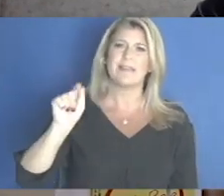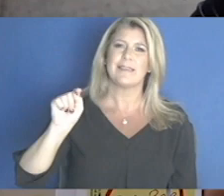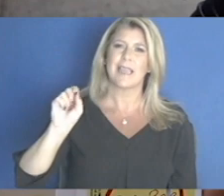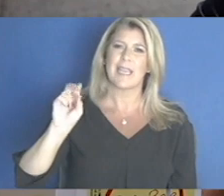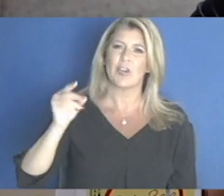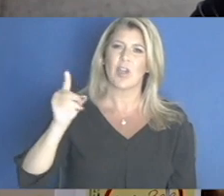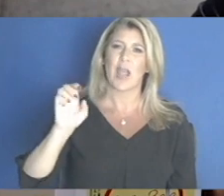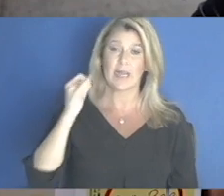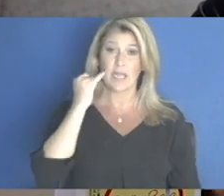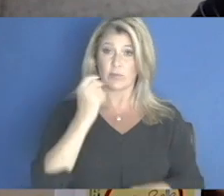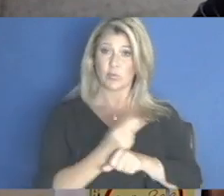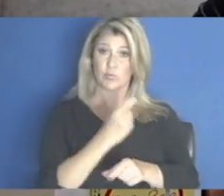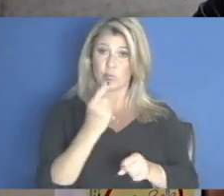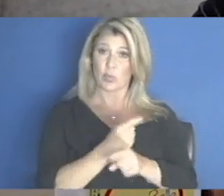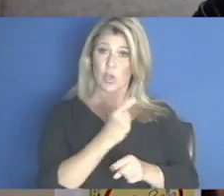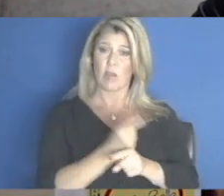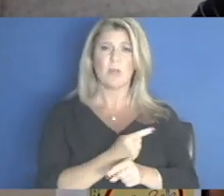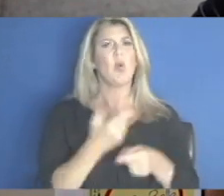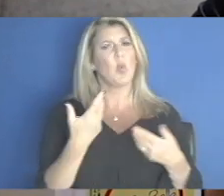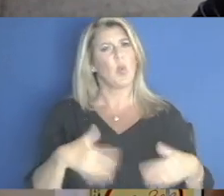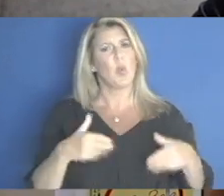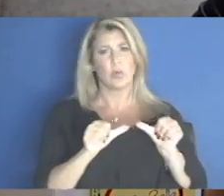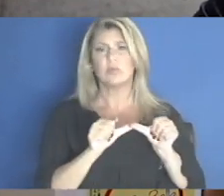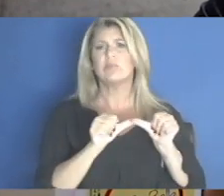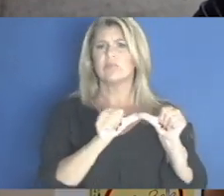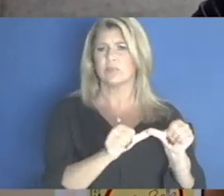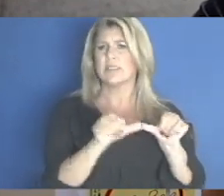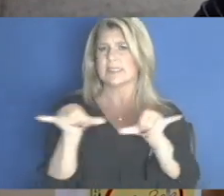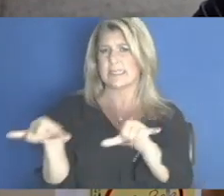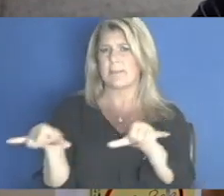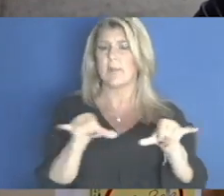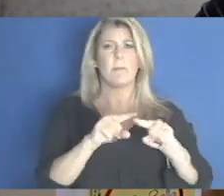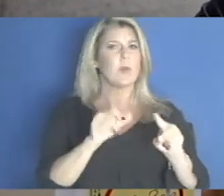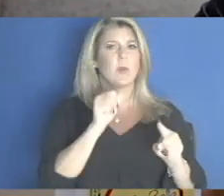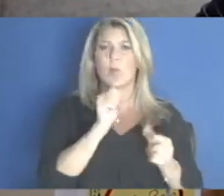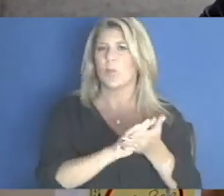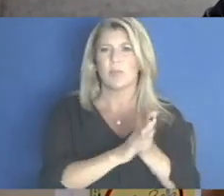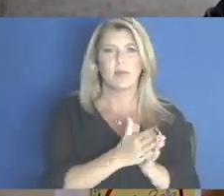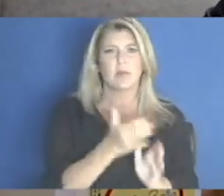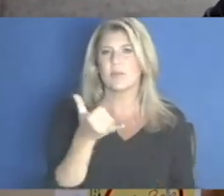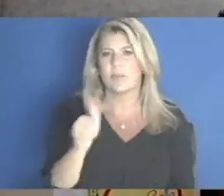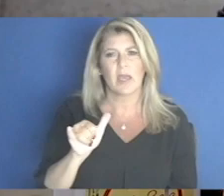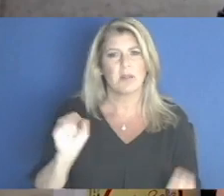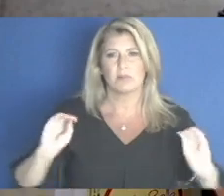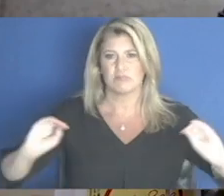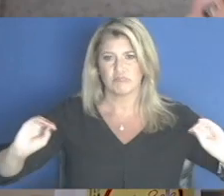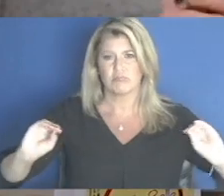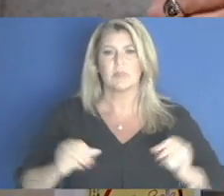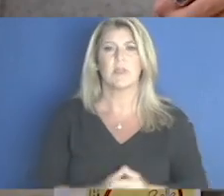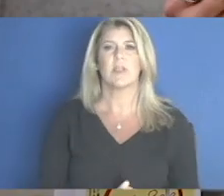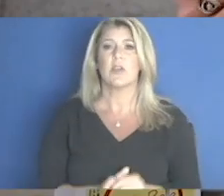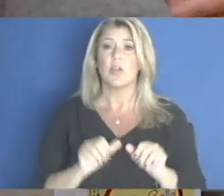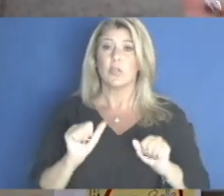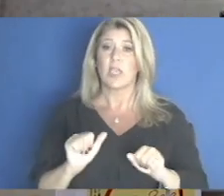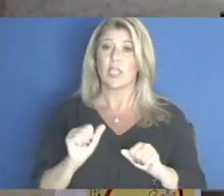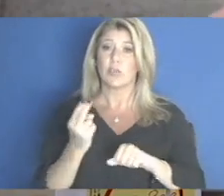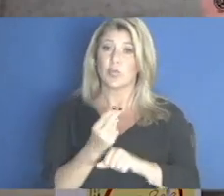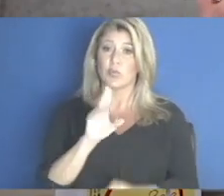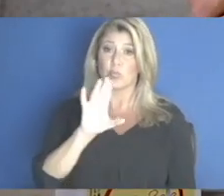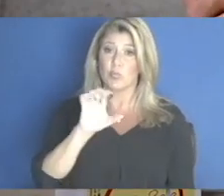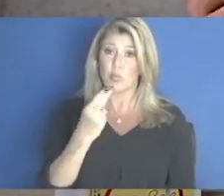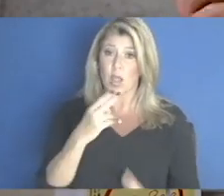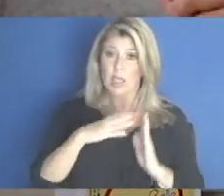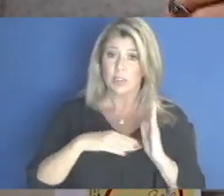used correctly, it's just as durable as polyurethane, but it won't yellow your pieces. You can apply it with a